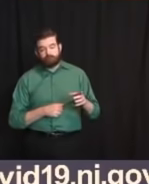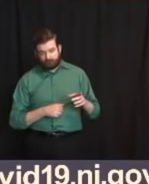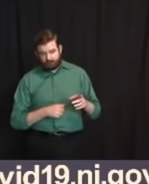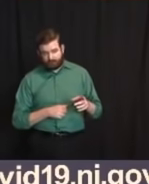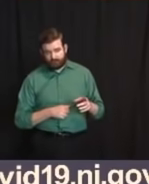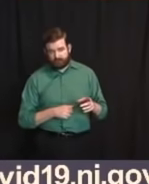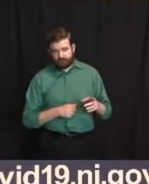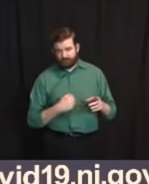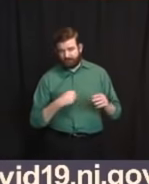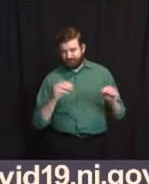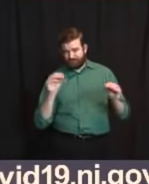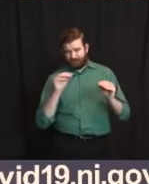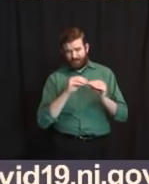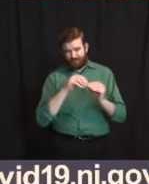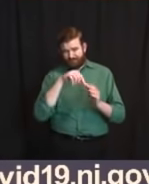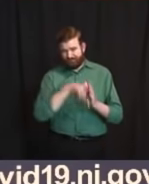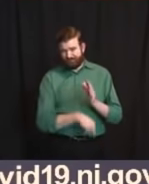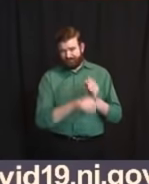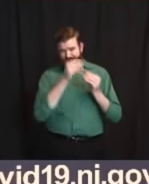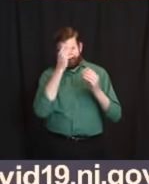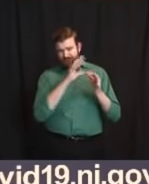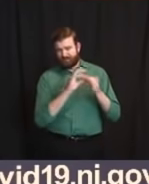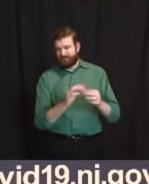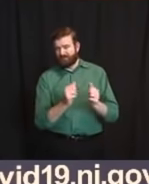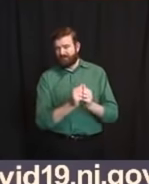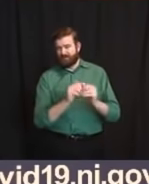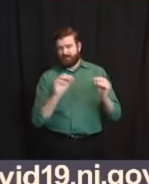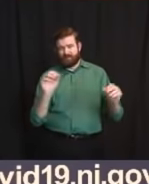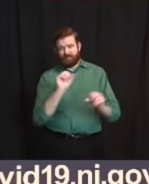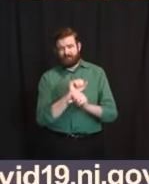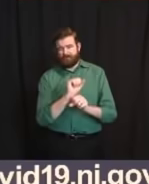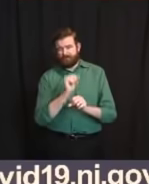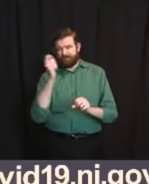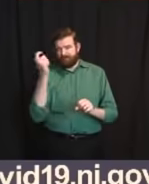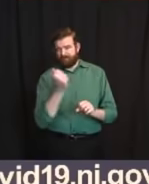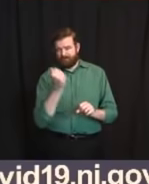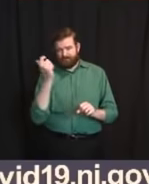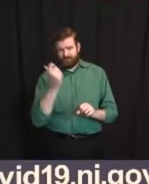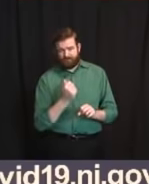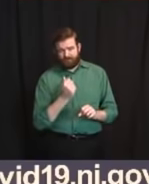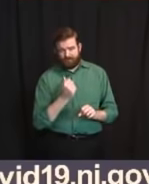sure. I've got nothing new on that. Mahan, will you follow up with Brent in terms of the